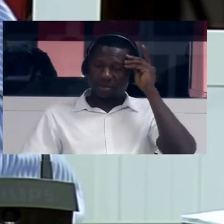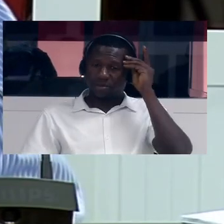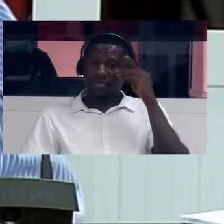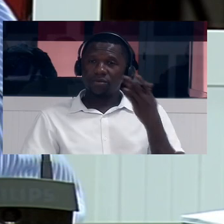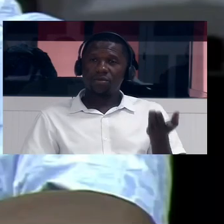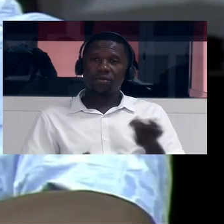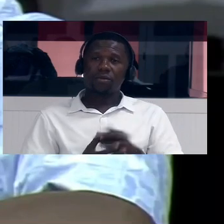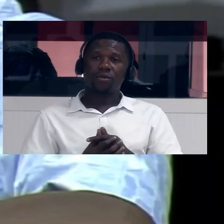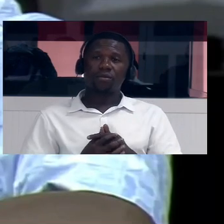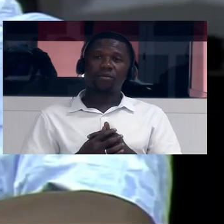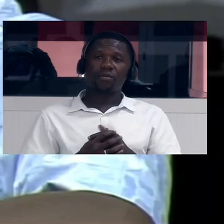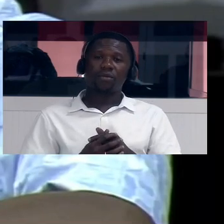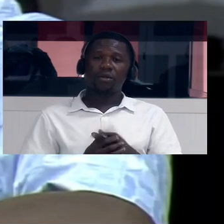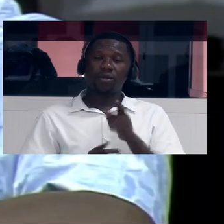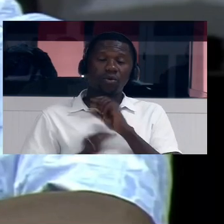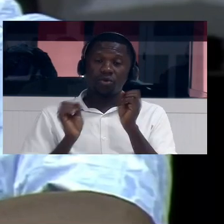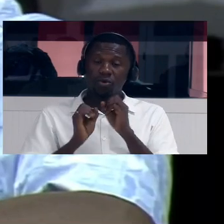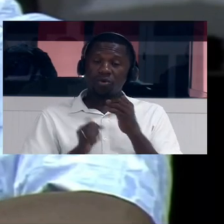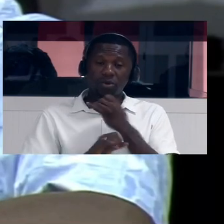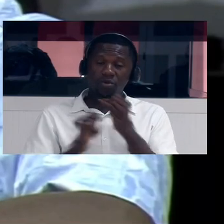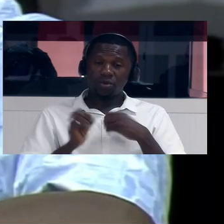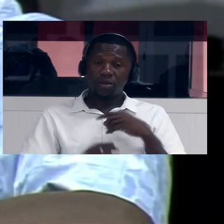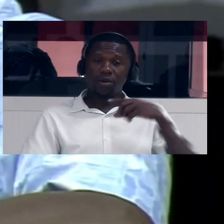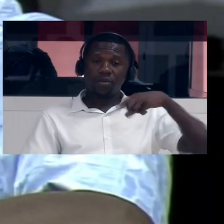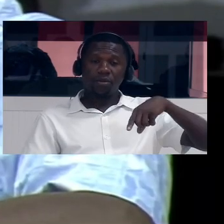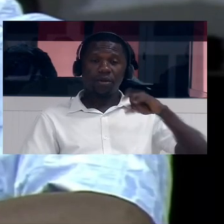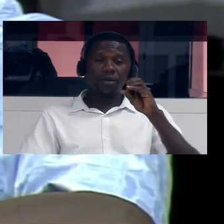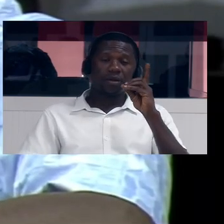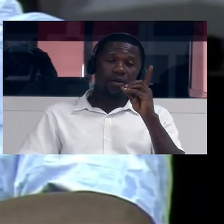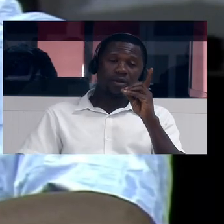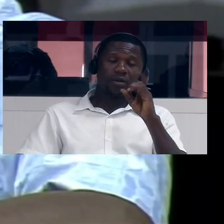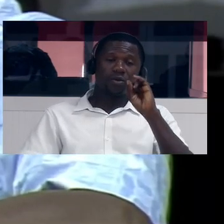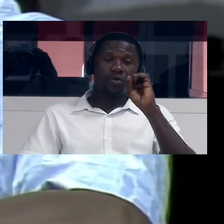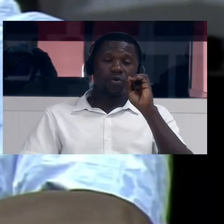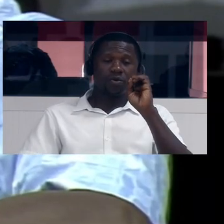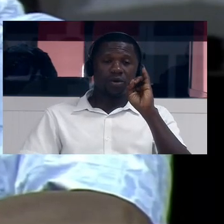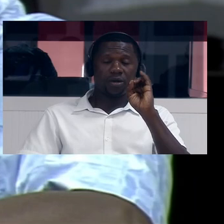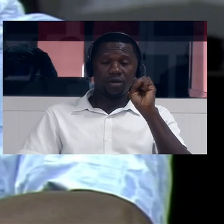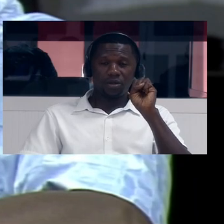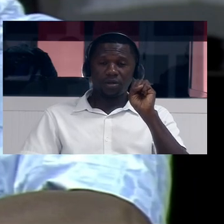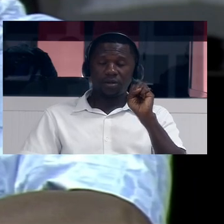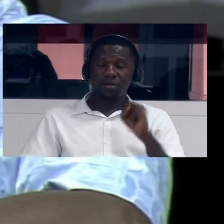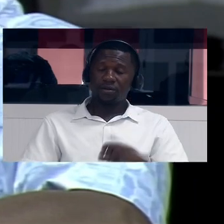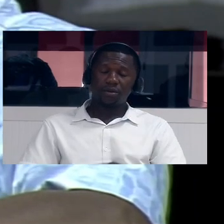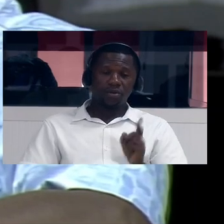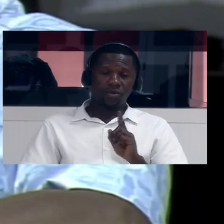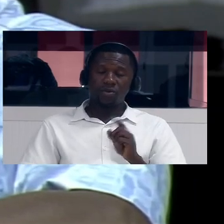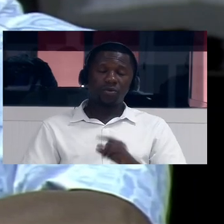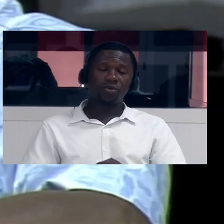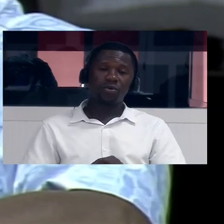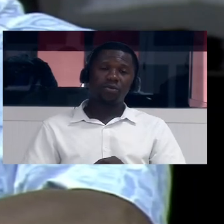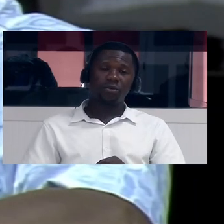issue with the PDOIS? Not as far as I was aware. Yeah. and you did not think it was necessary